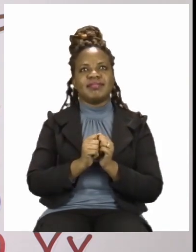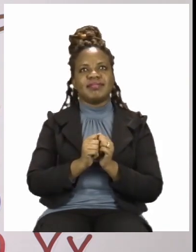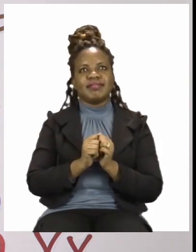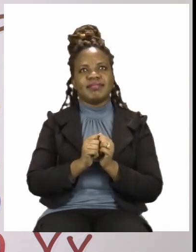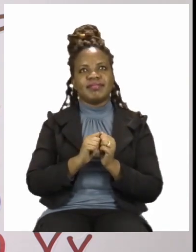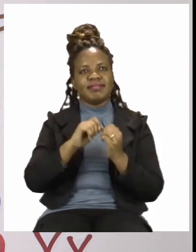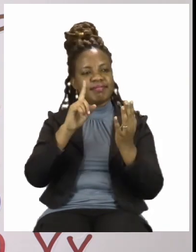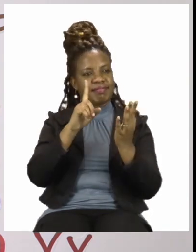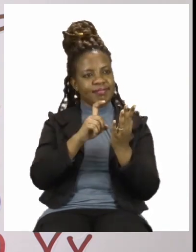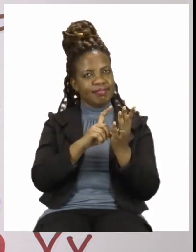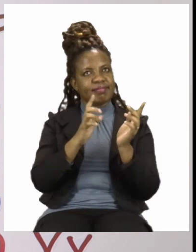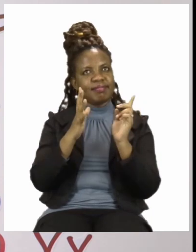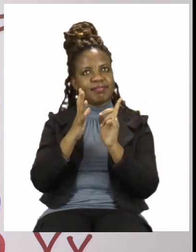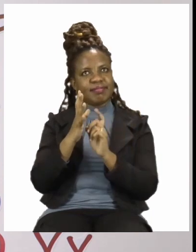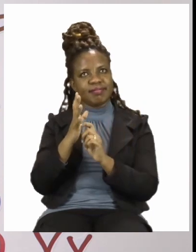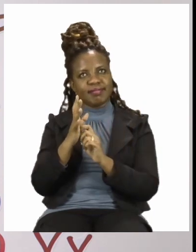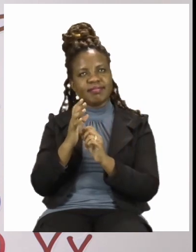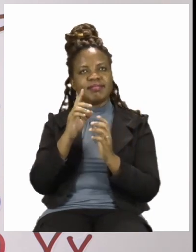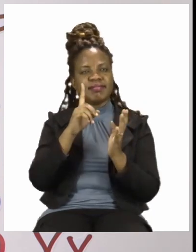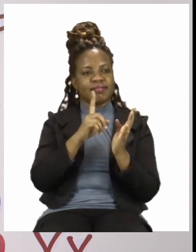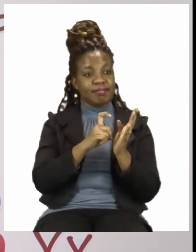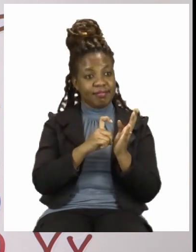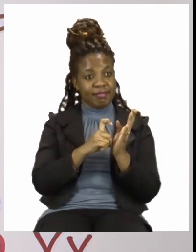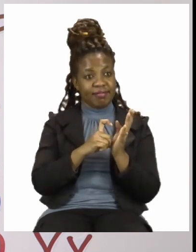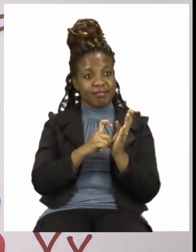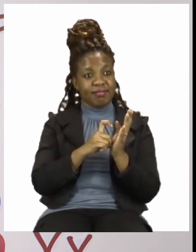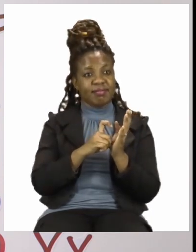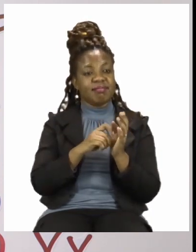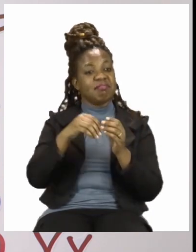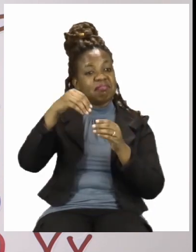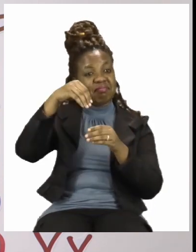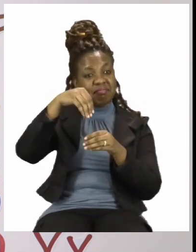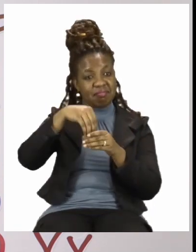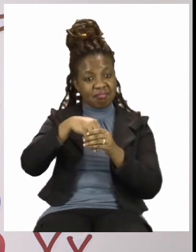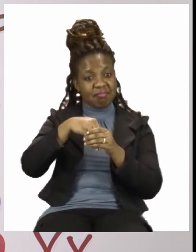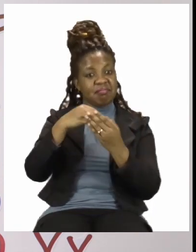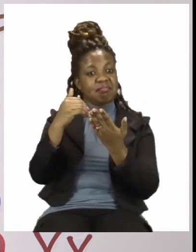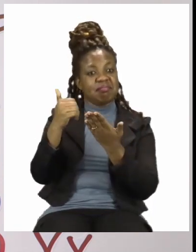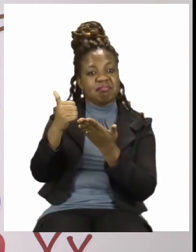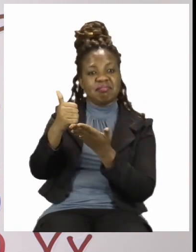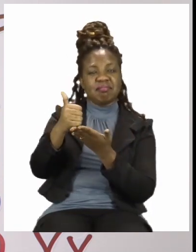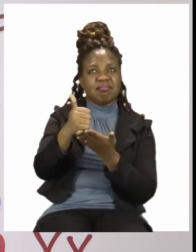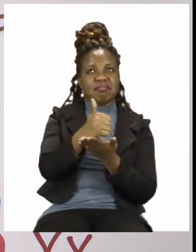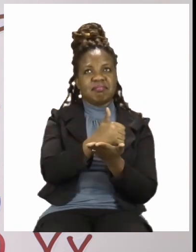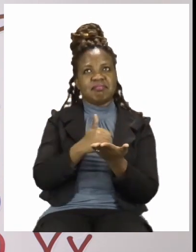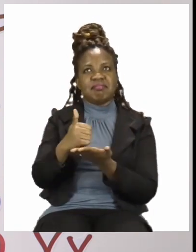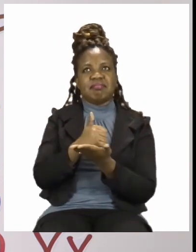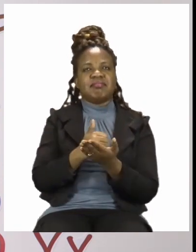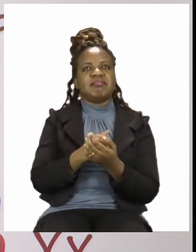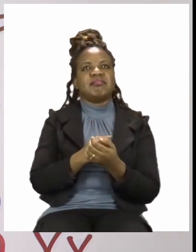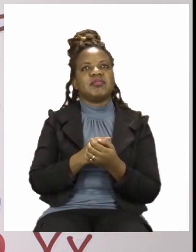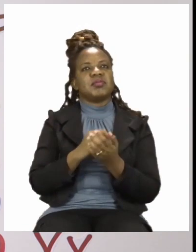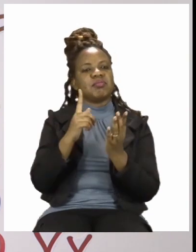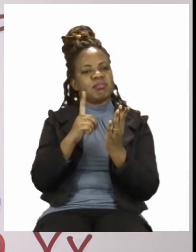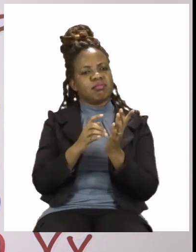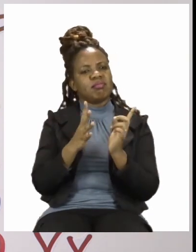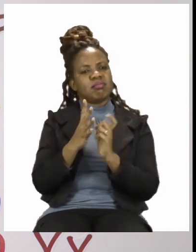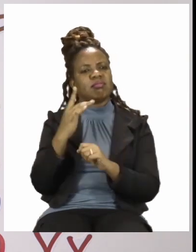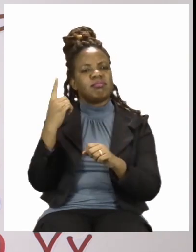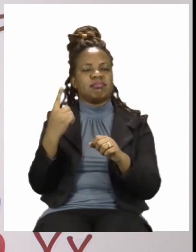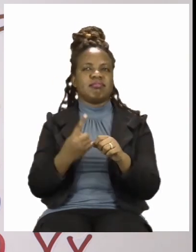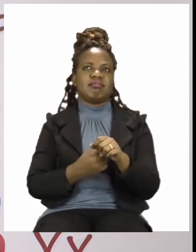Remember, sanitizing is a part of cleanliness, so let us try and sanitize our hands as much as